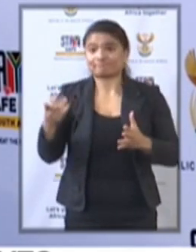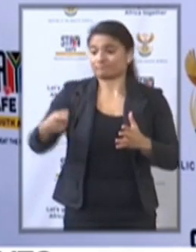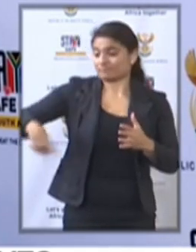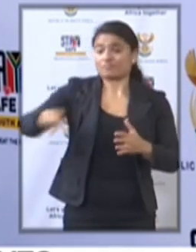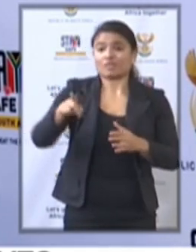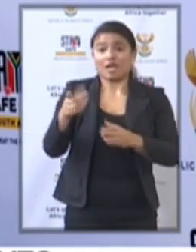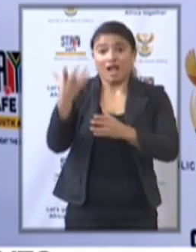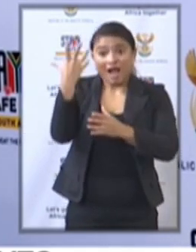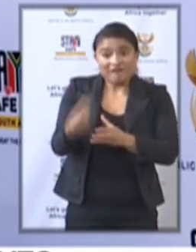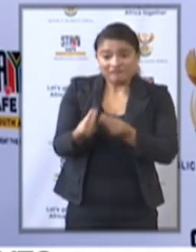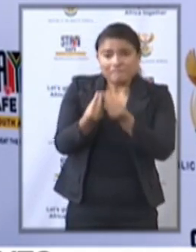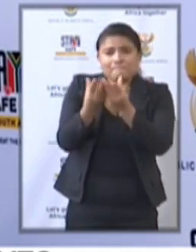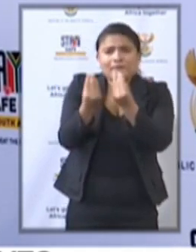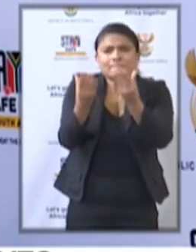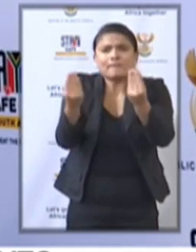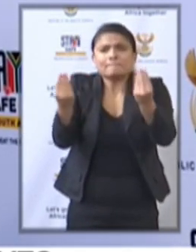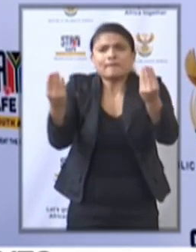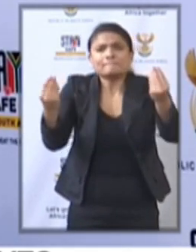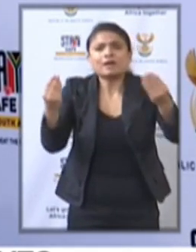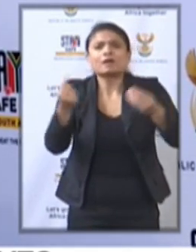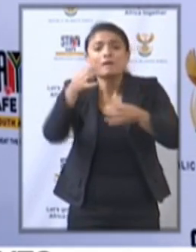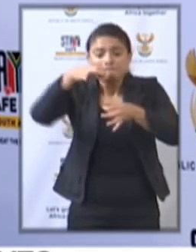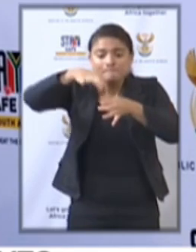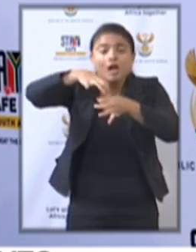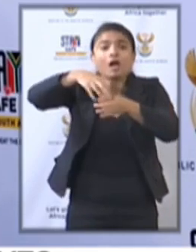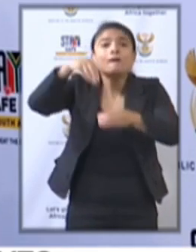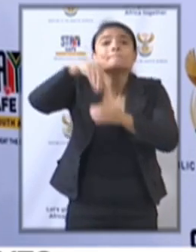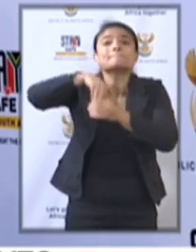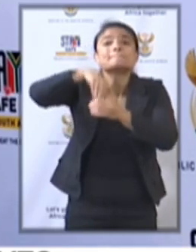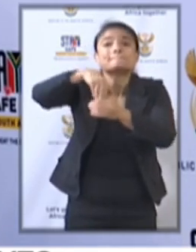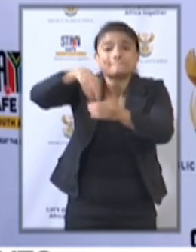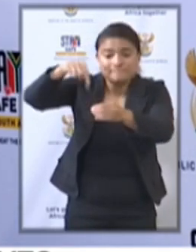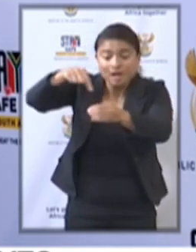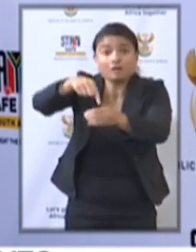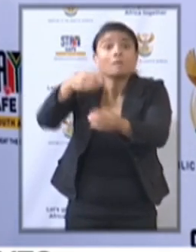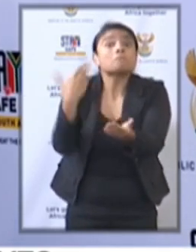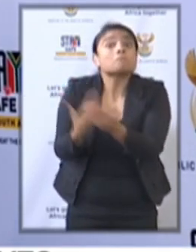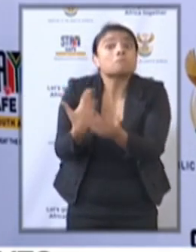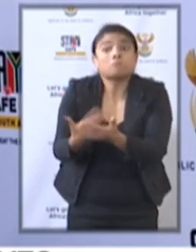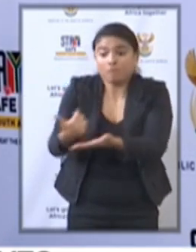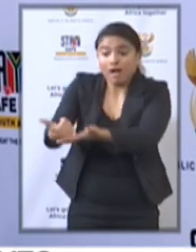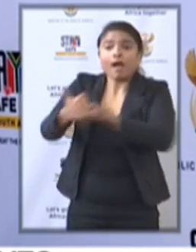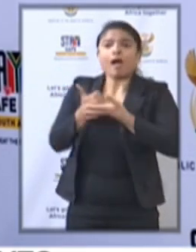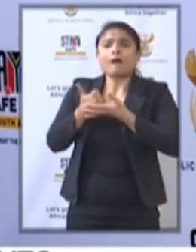emakhanjini okuwusizo kodwa ke futhi okudinga ukuthi ke sicubungule kahle